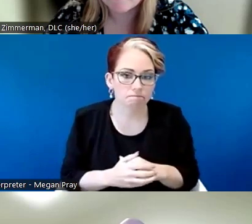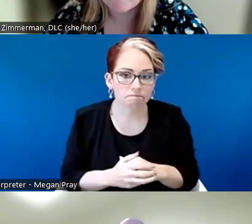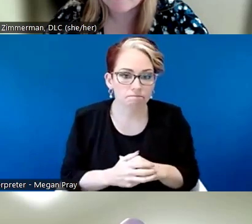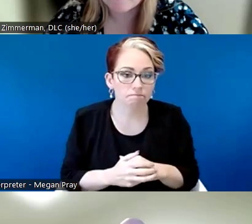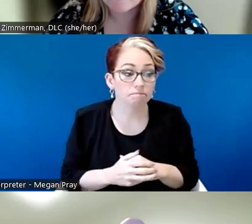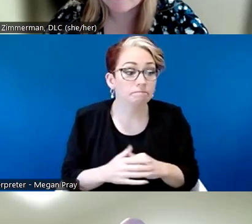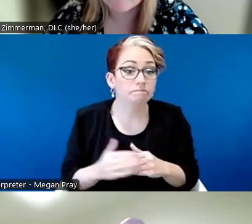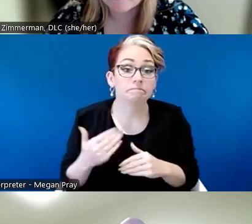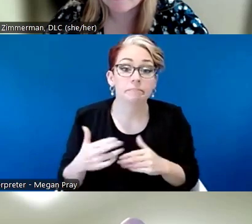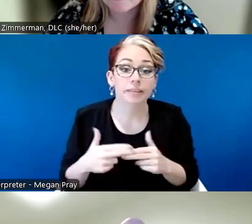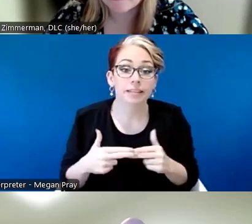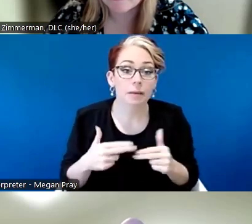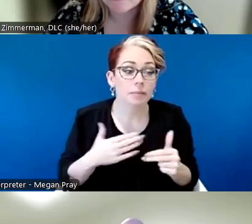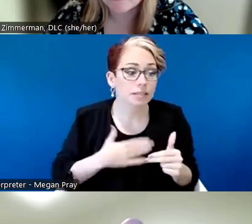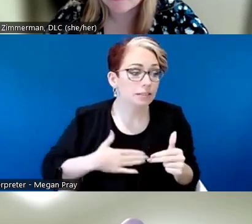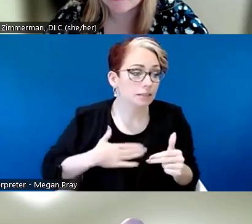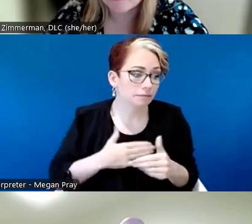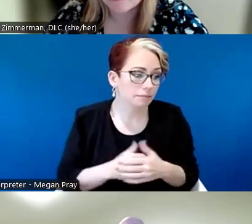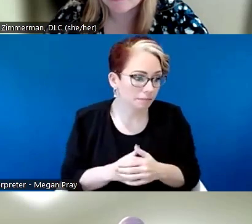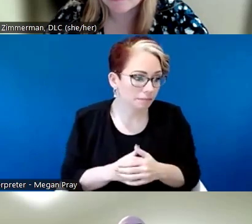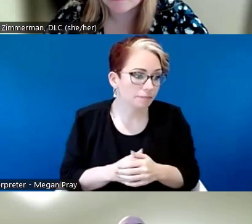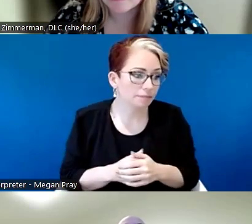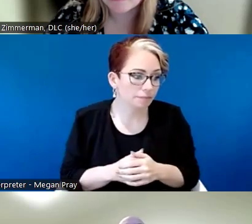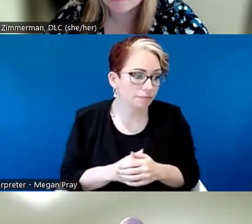Next slide, please.